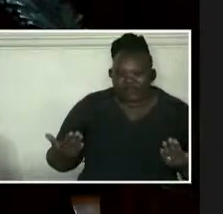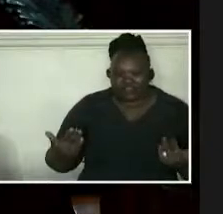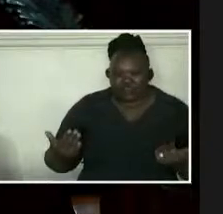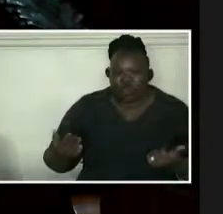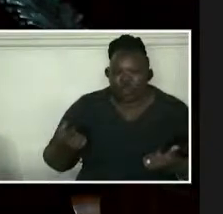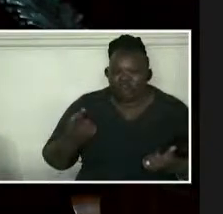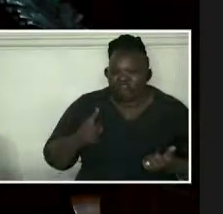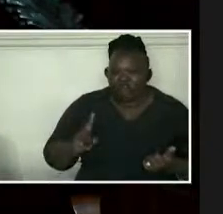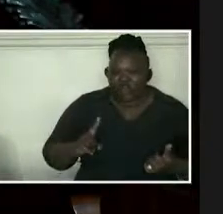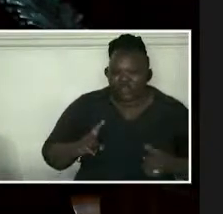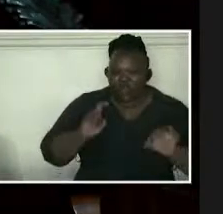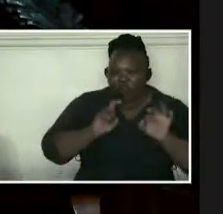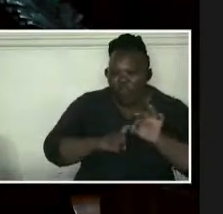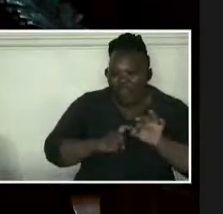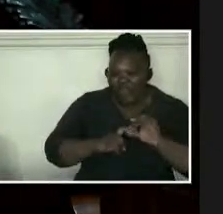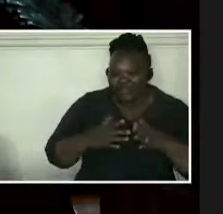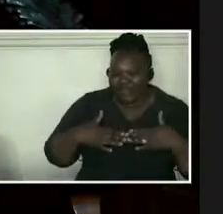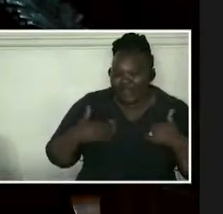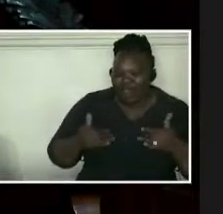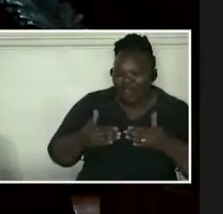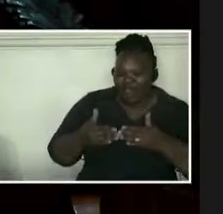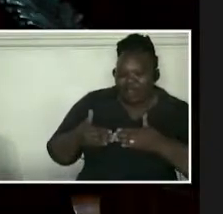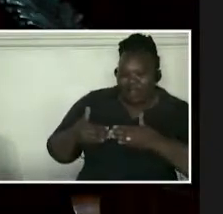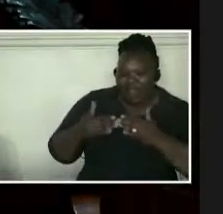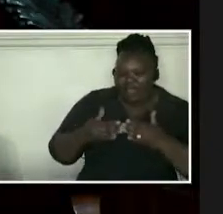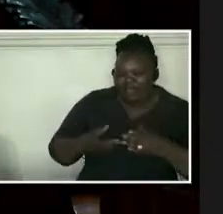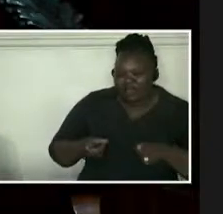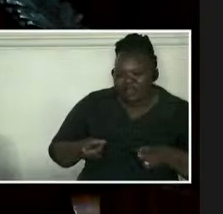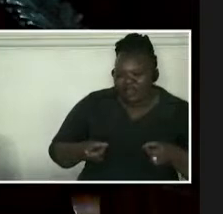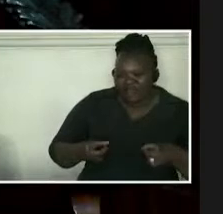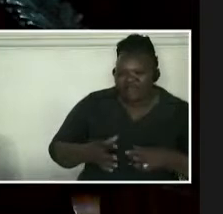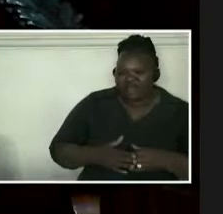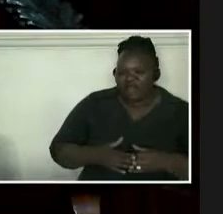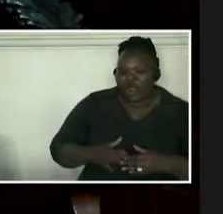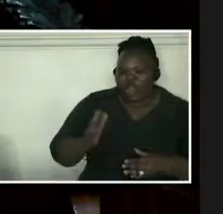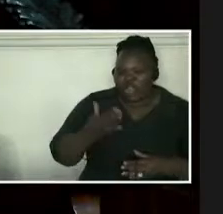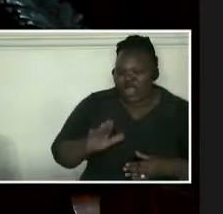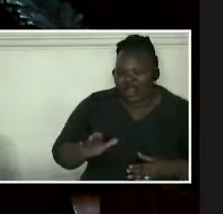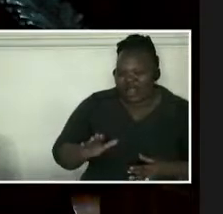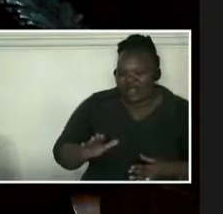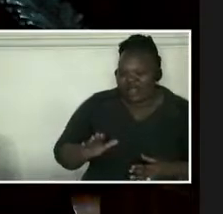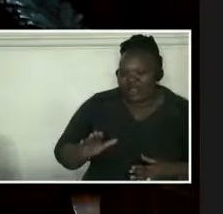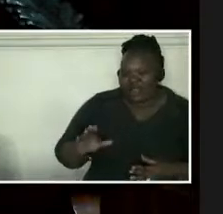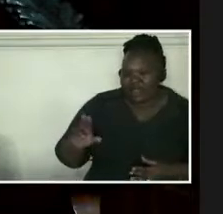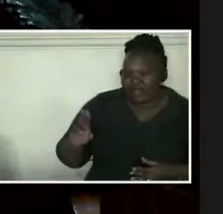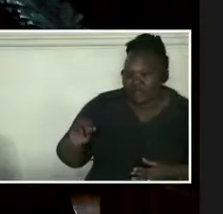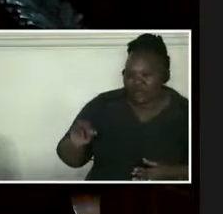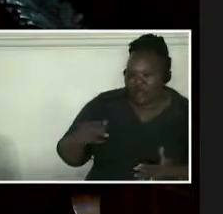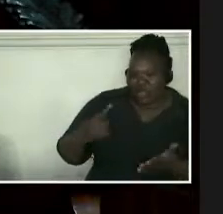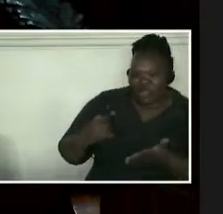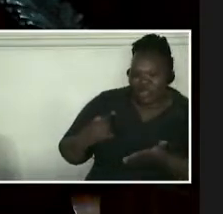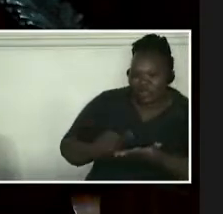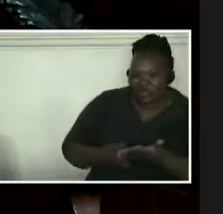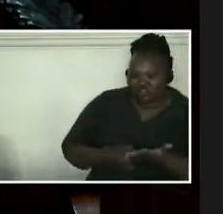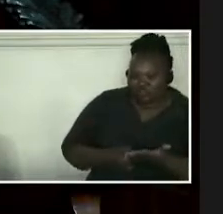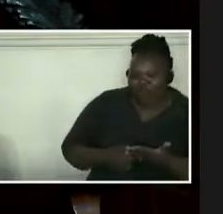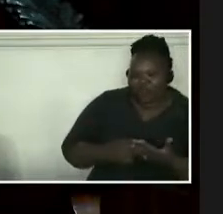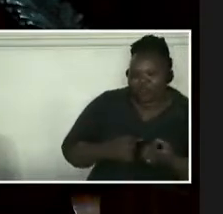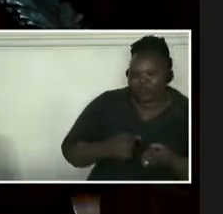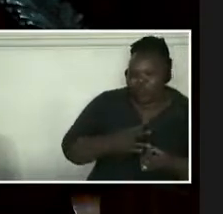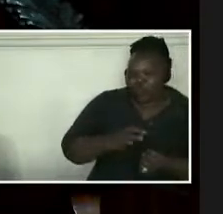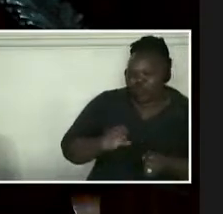constitutes quality health care delivery the non-negotiables that will be that we will be using to measure